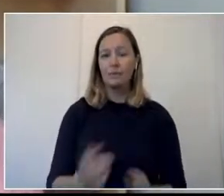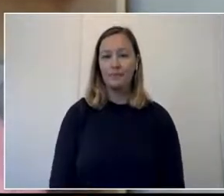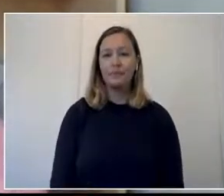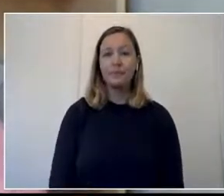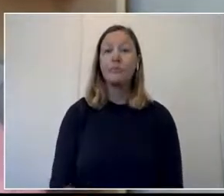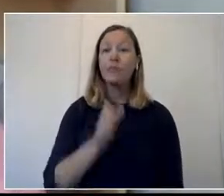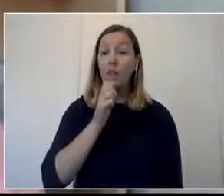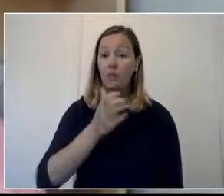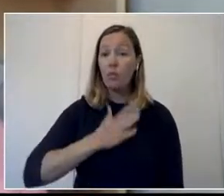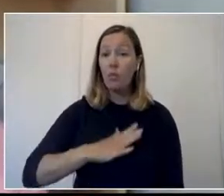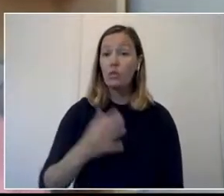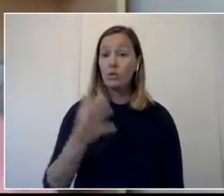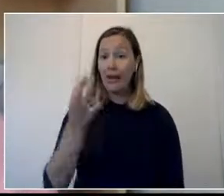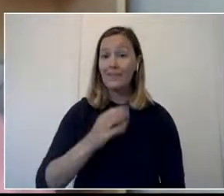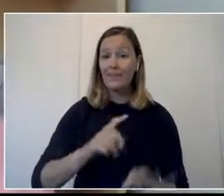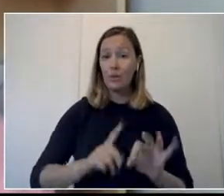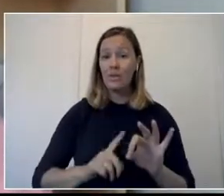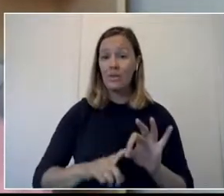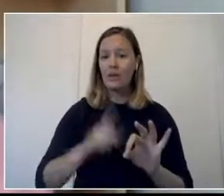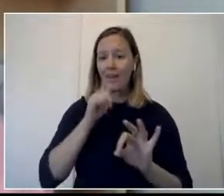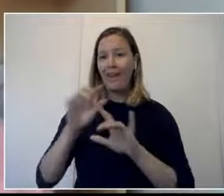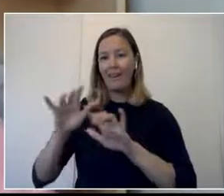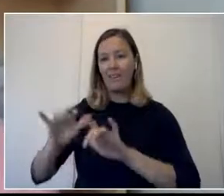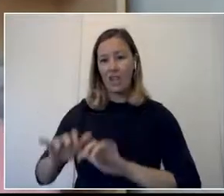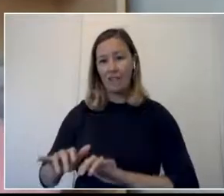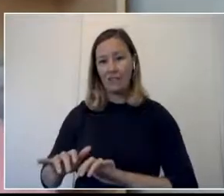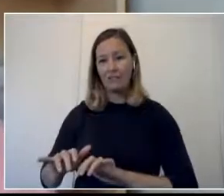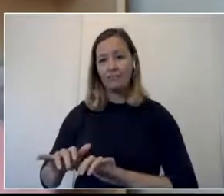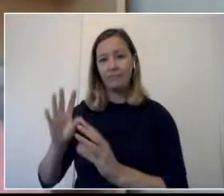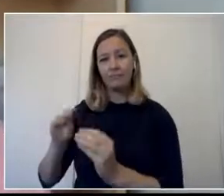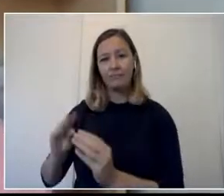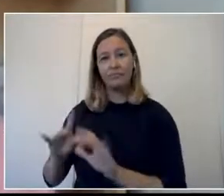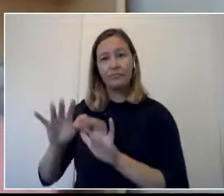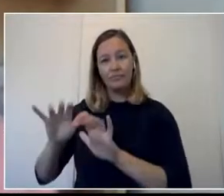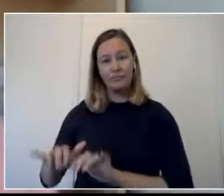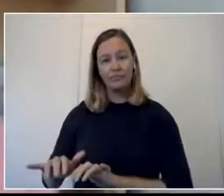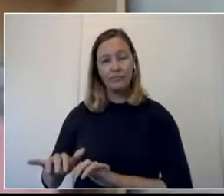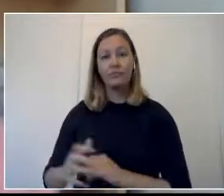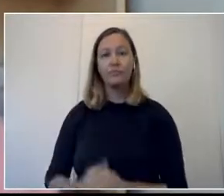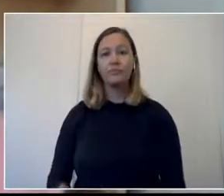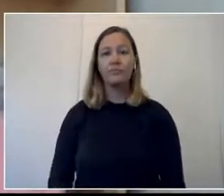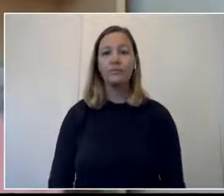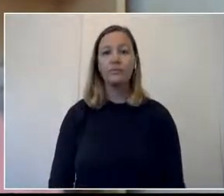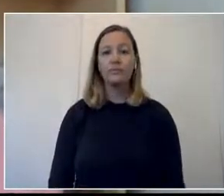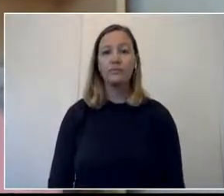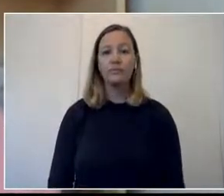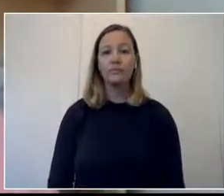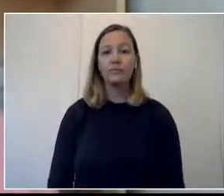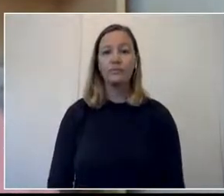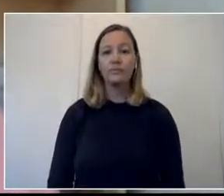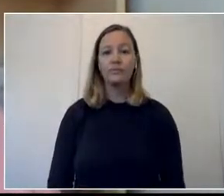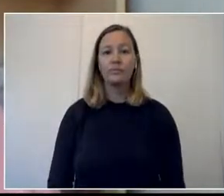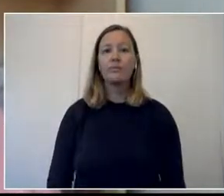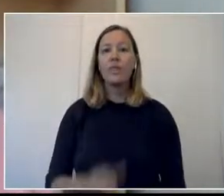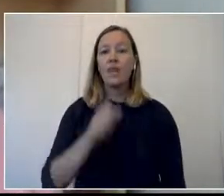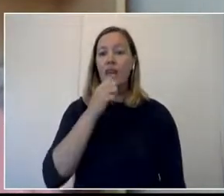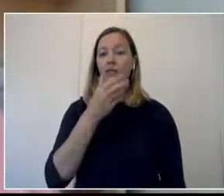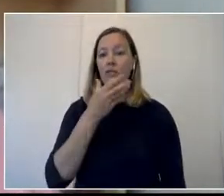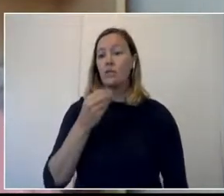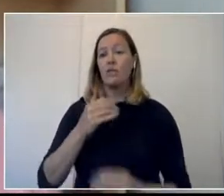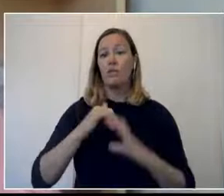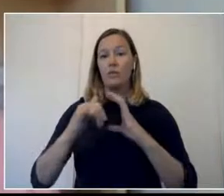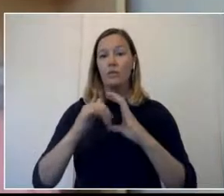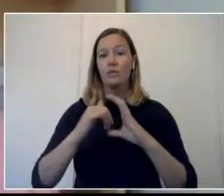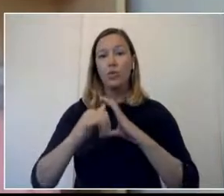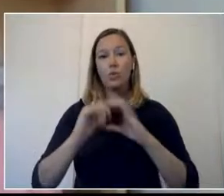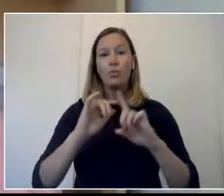do have a question, you can pop it in the chat box to the right of your screen if you're both on Facebook and YouTube, and we'll do our best